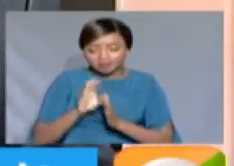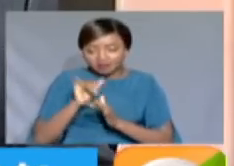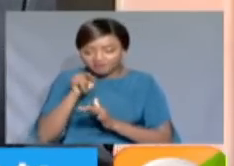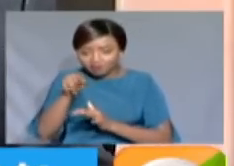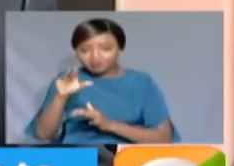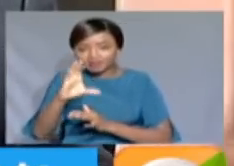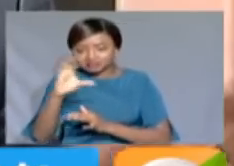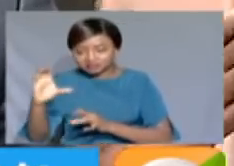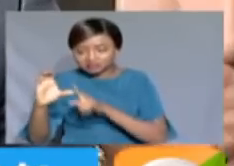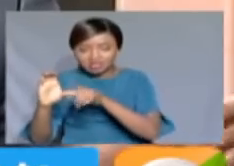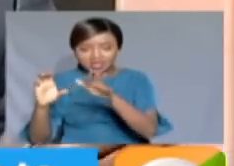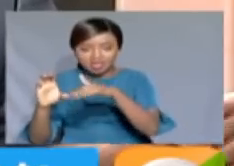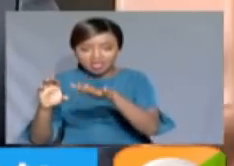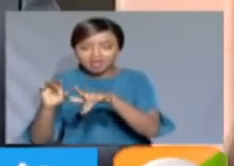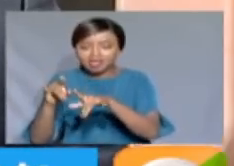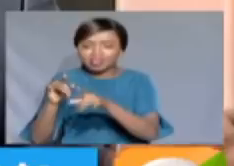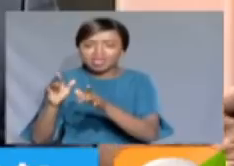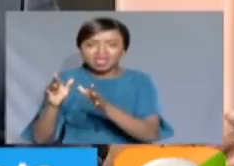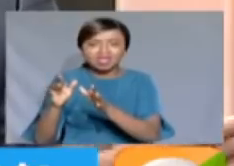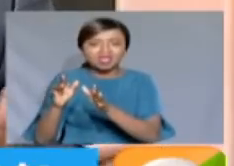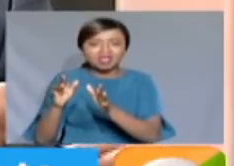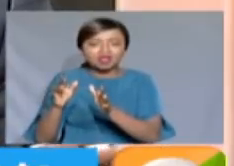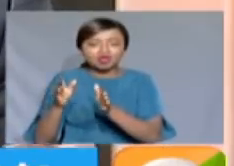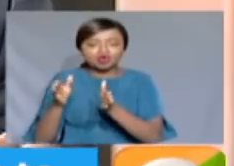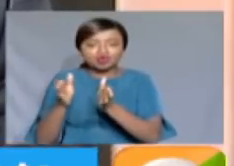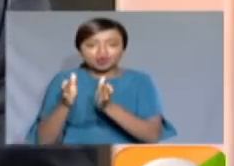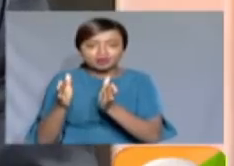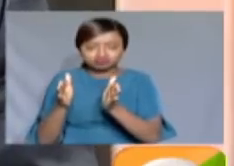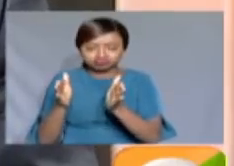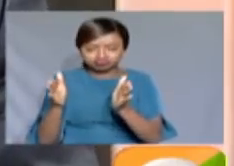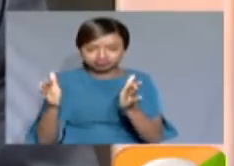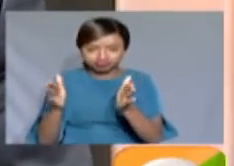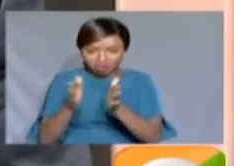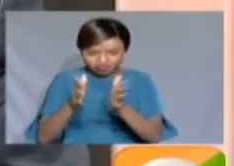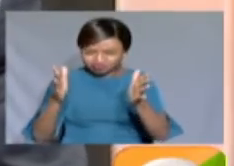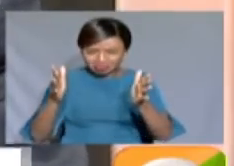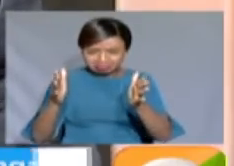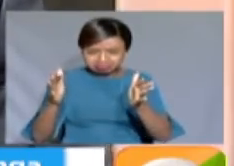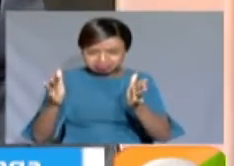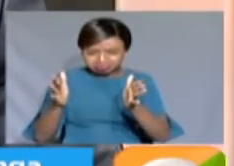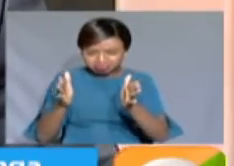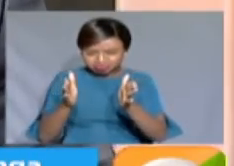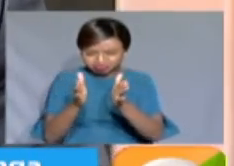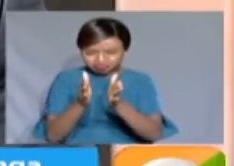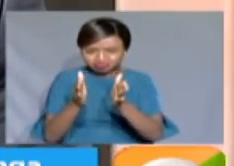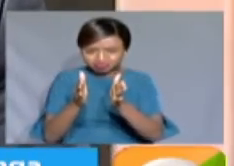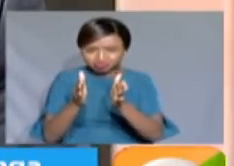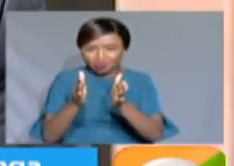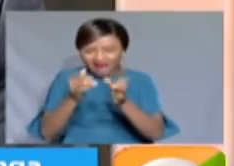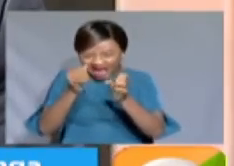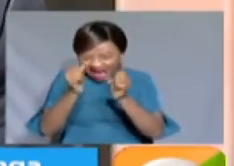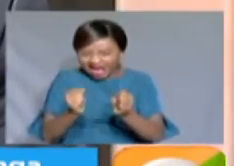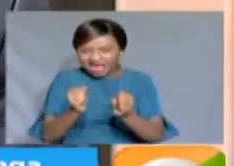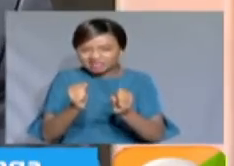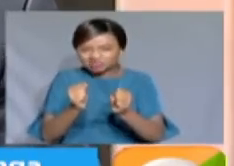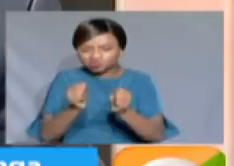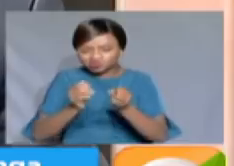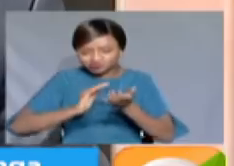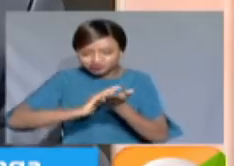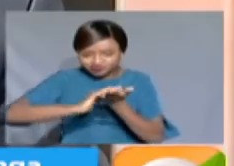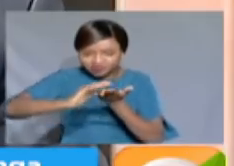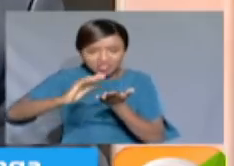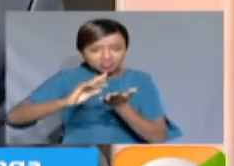center, the road width is reduced, the road reserve is reduced. And therefore, you cannot have it on the ground. So you're going to do a